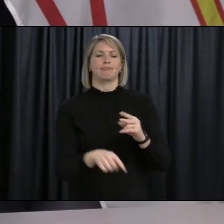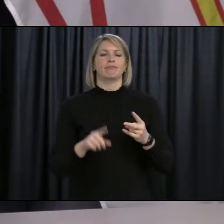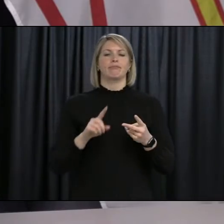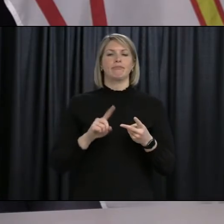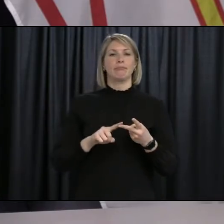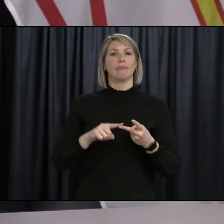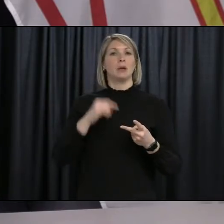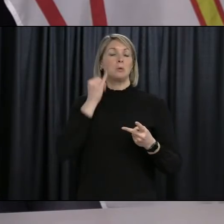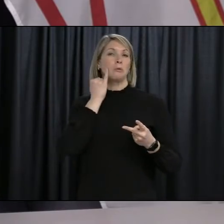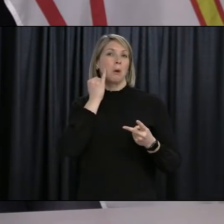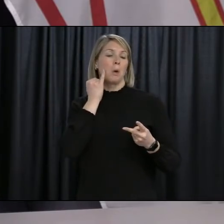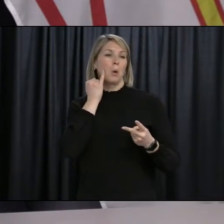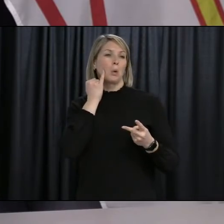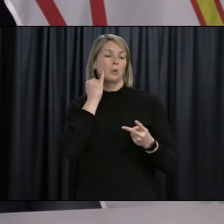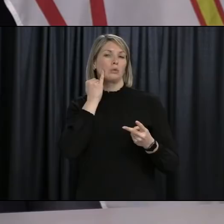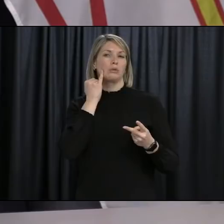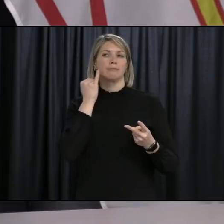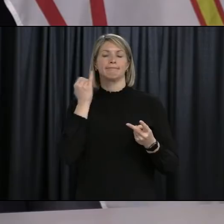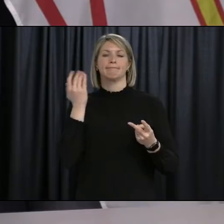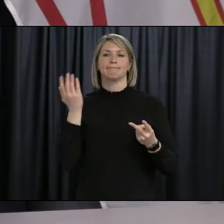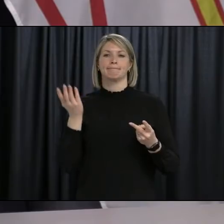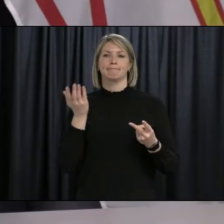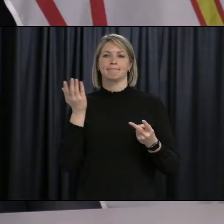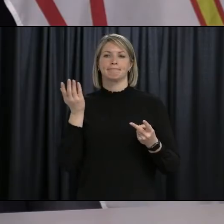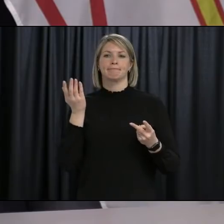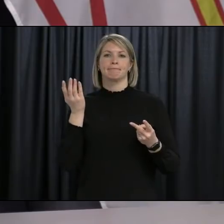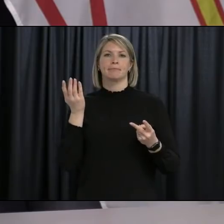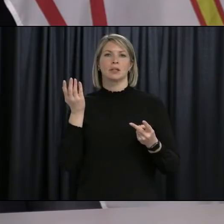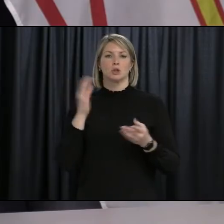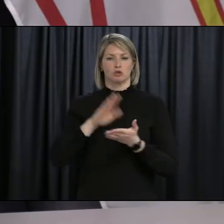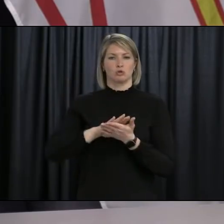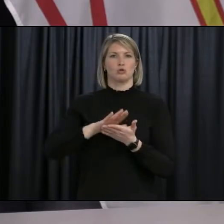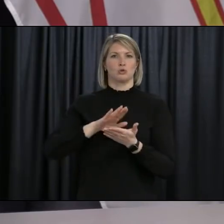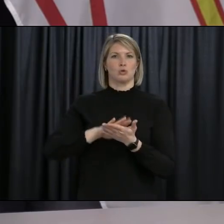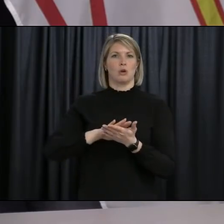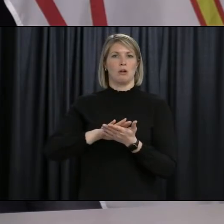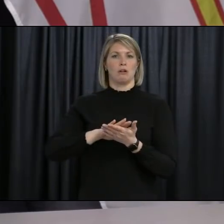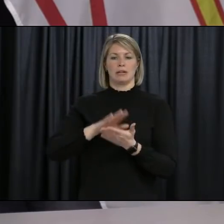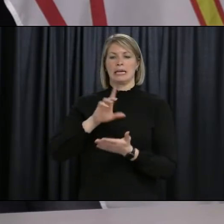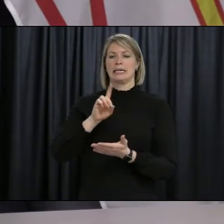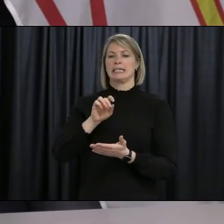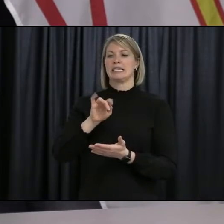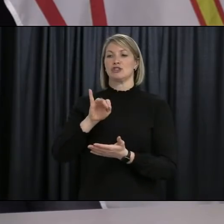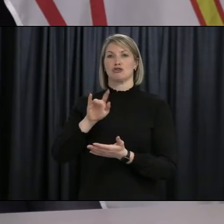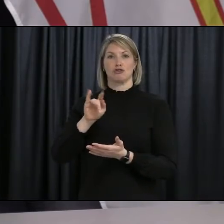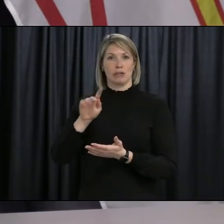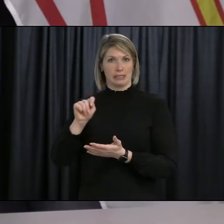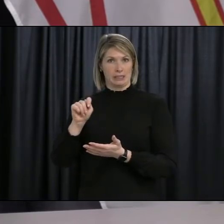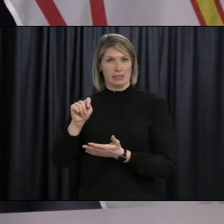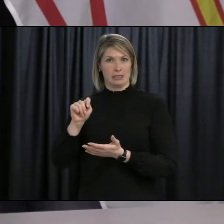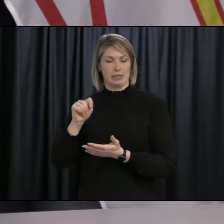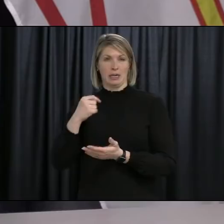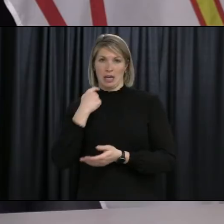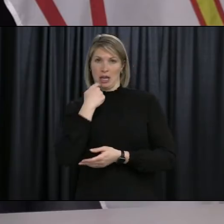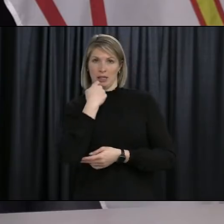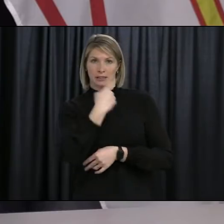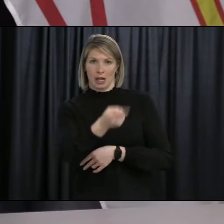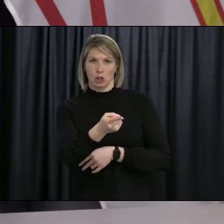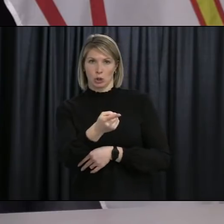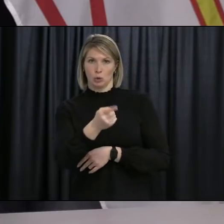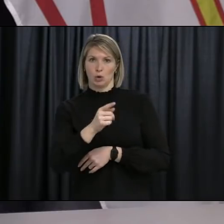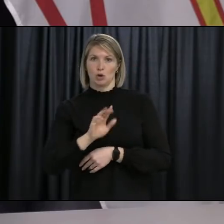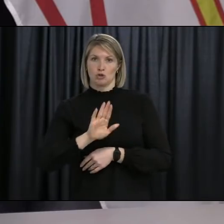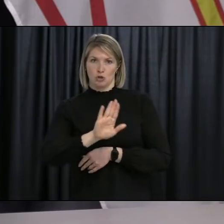been advised through the district that, your school should in the event that, people in your school